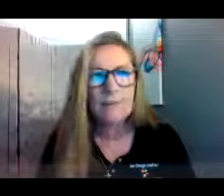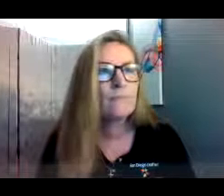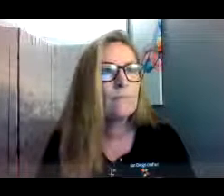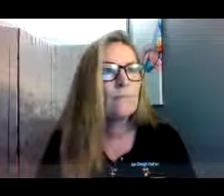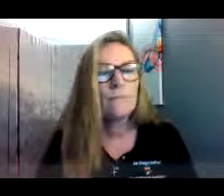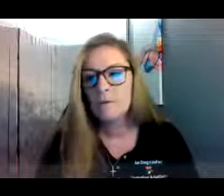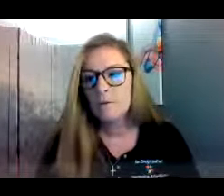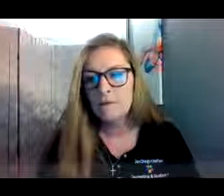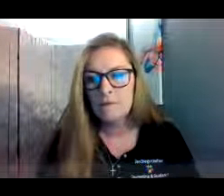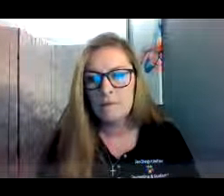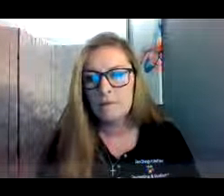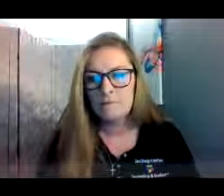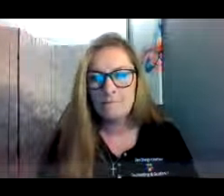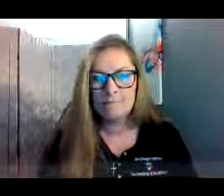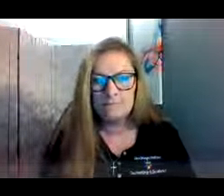9th.